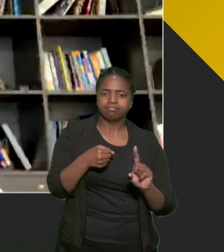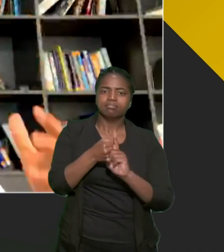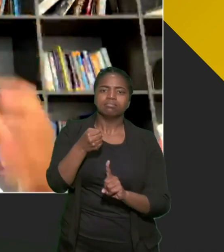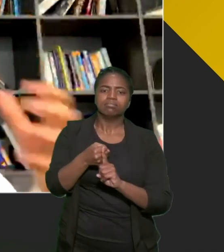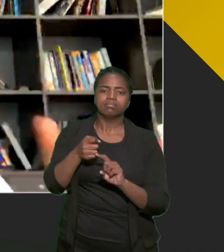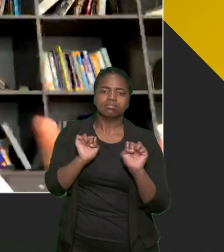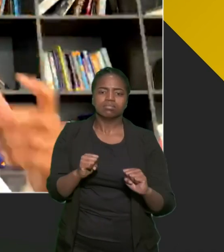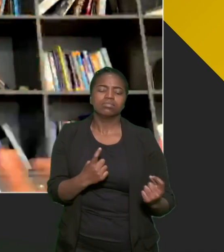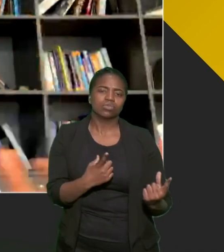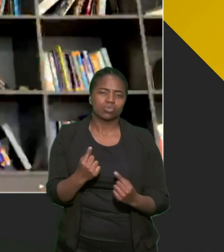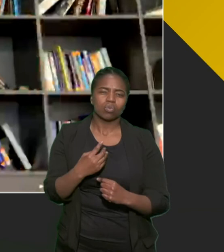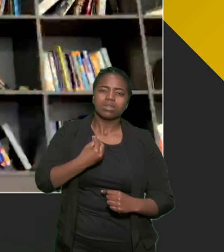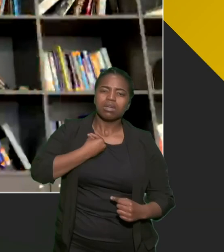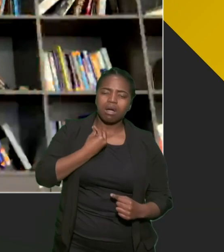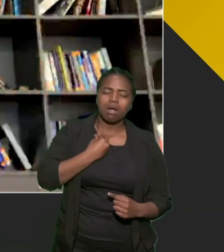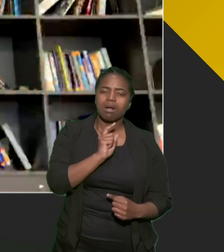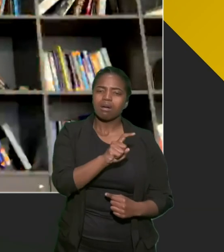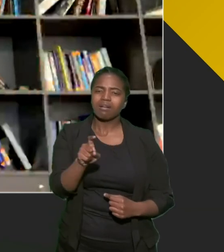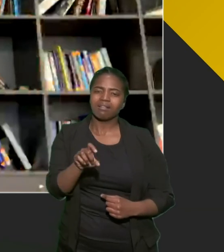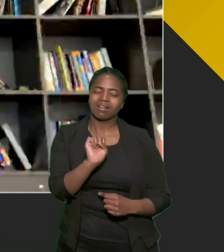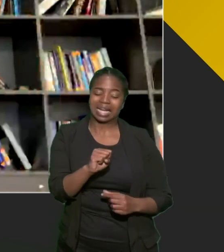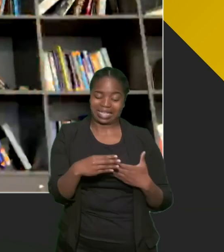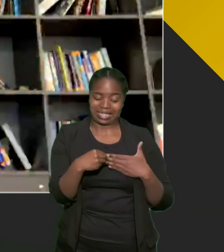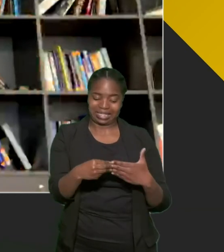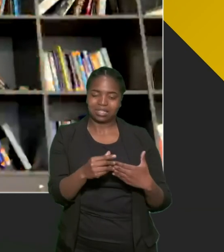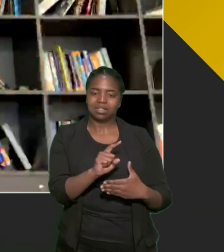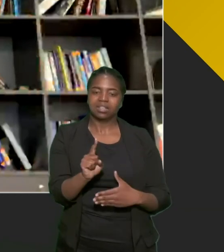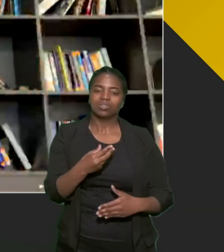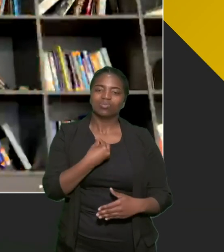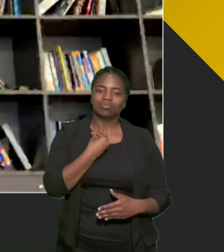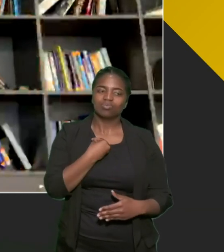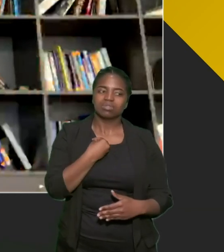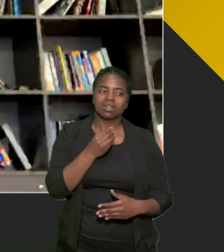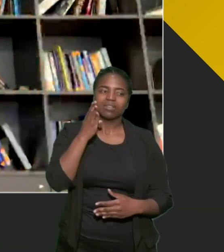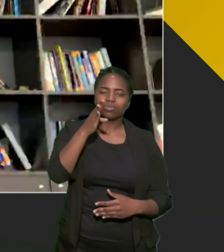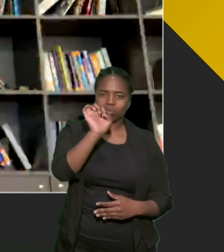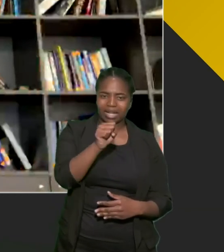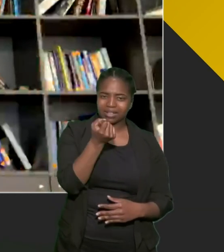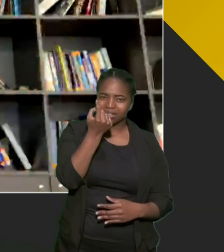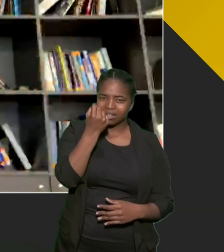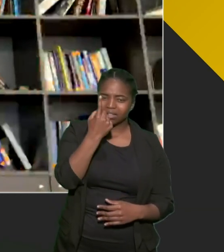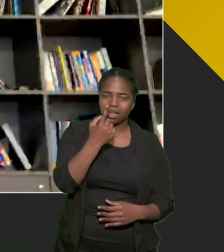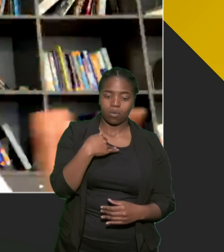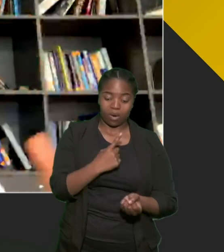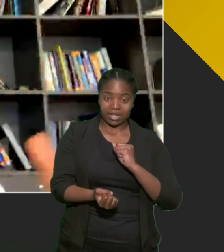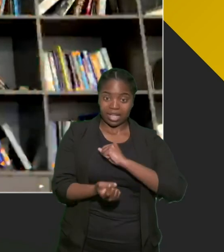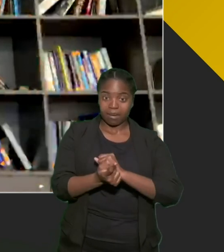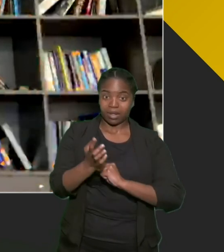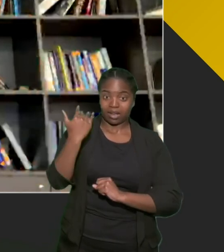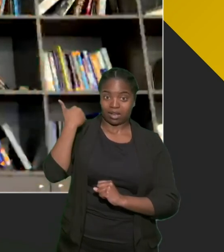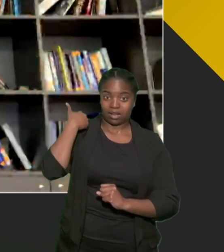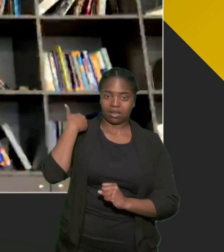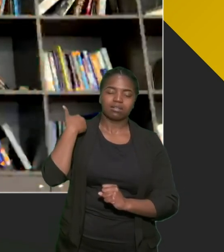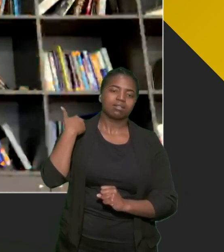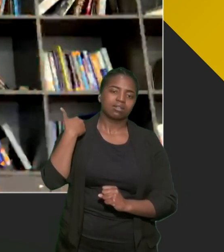institutional racism at such a very young, tender age, I think those are some young people understanding what has happened for the past decade and